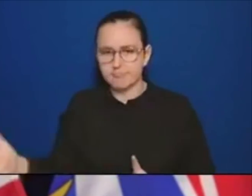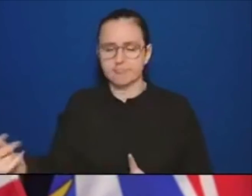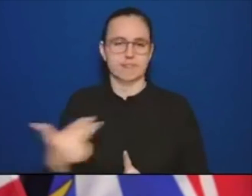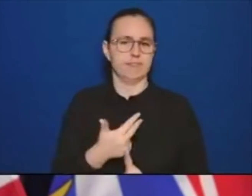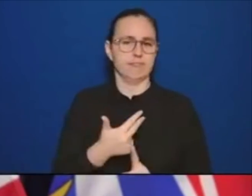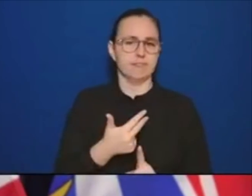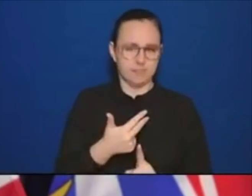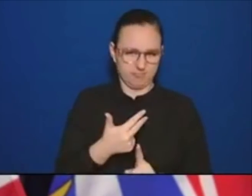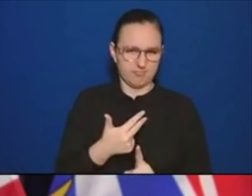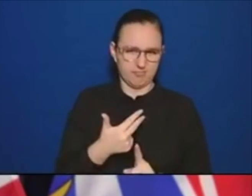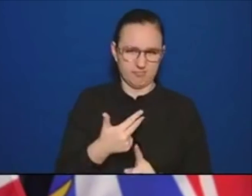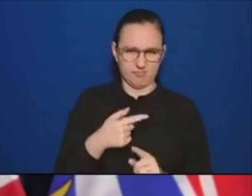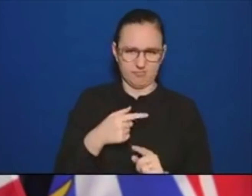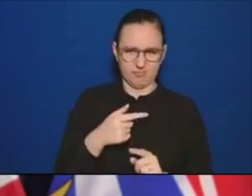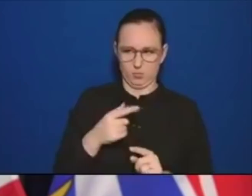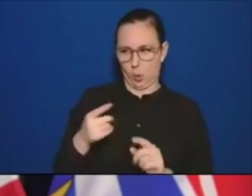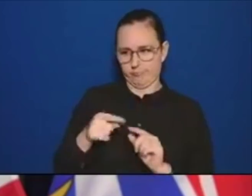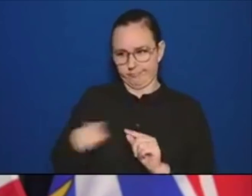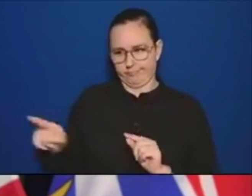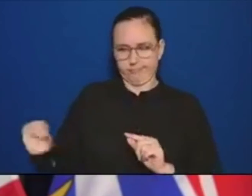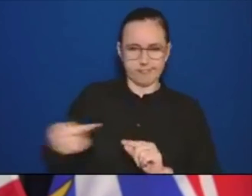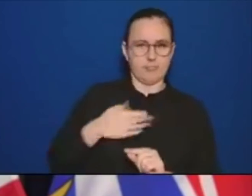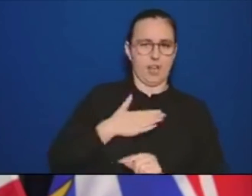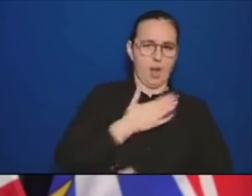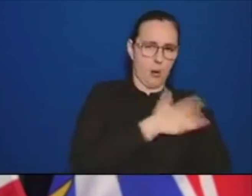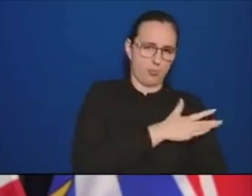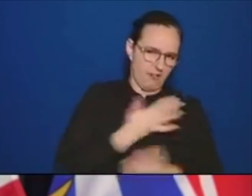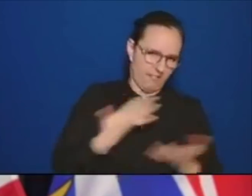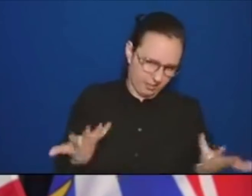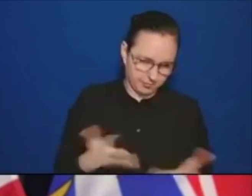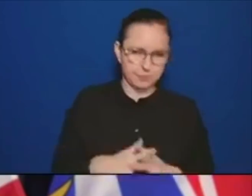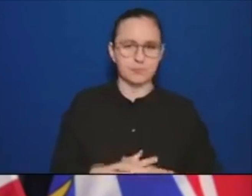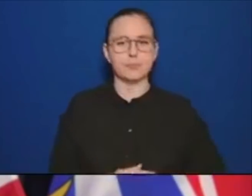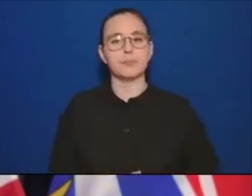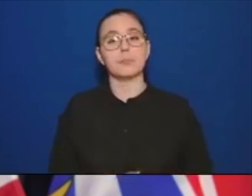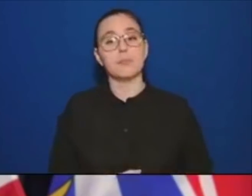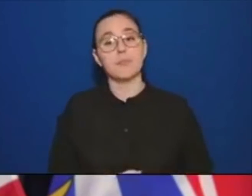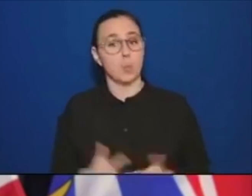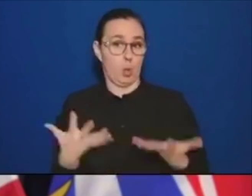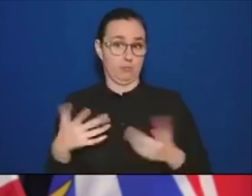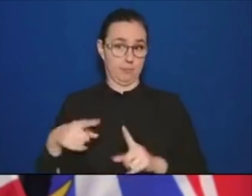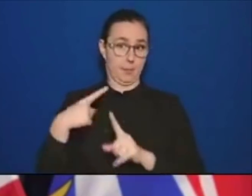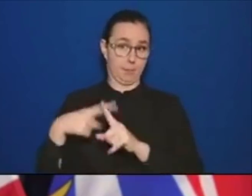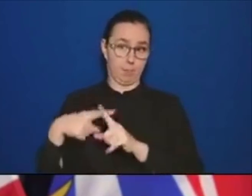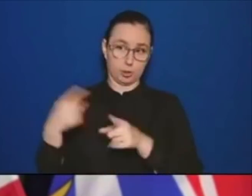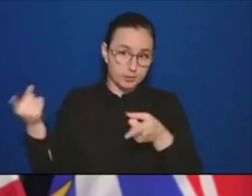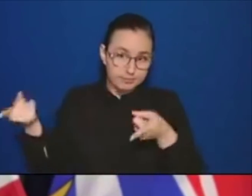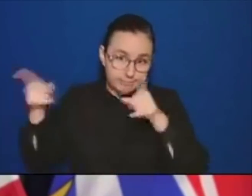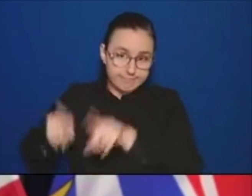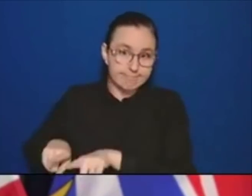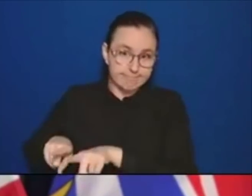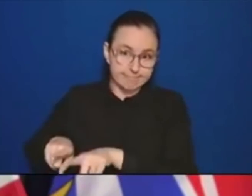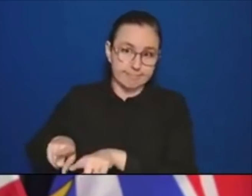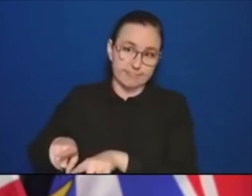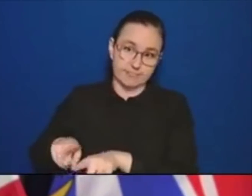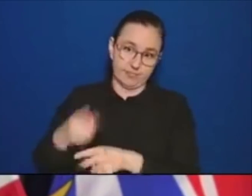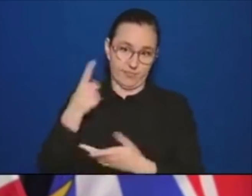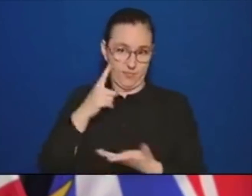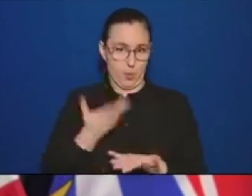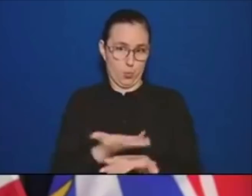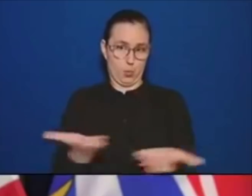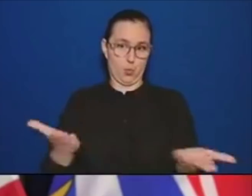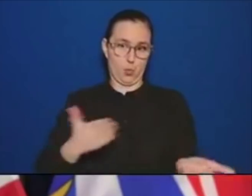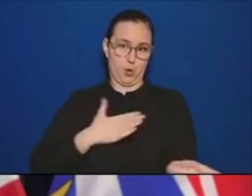to the rest of our province. So there's more positive news for our supply chains as well. Last night, CP